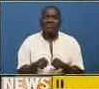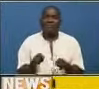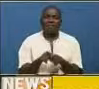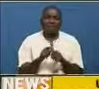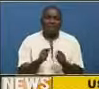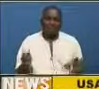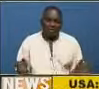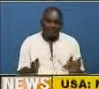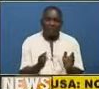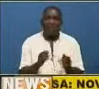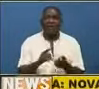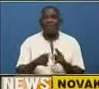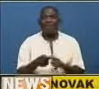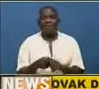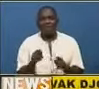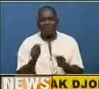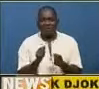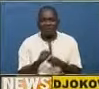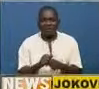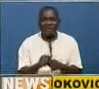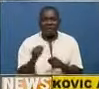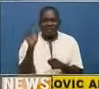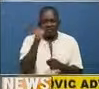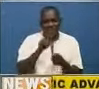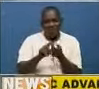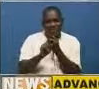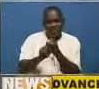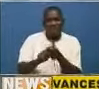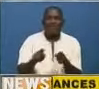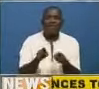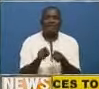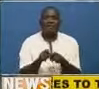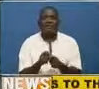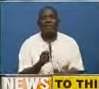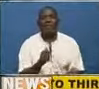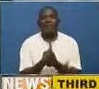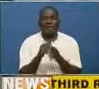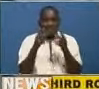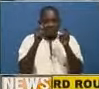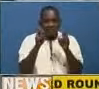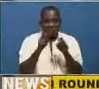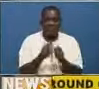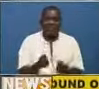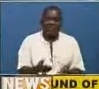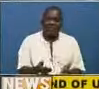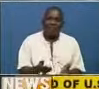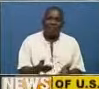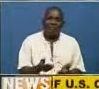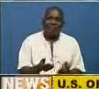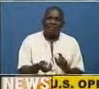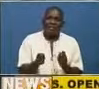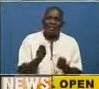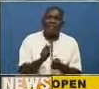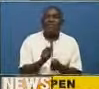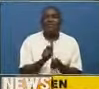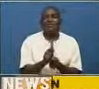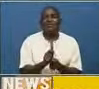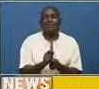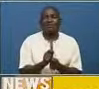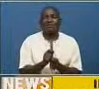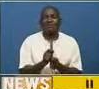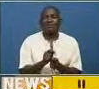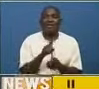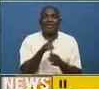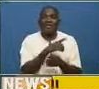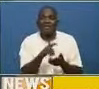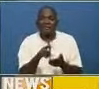also encouraged our colleagues to forge partnerships that look at issues that transcend disciplines and boundaries.